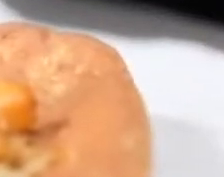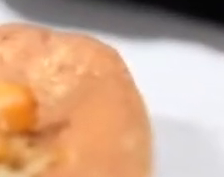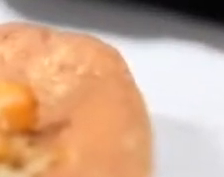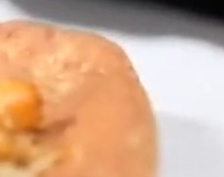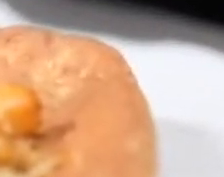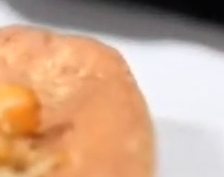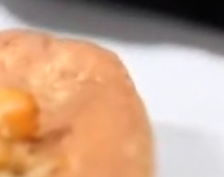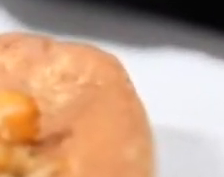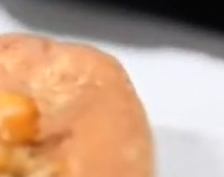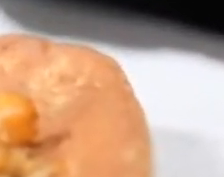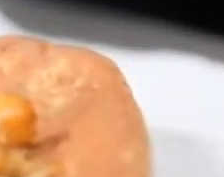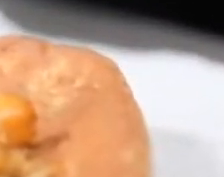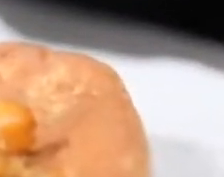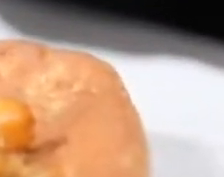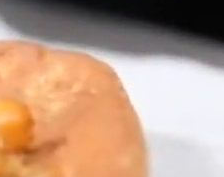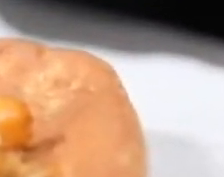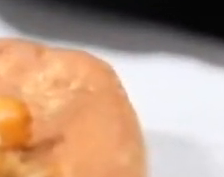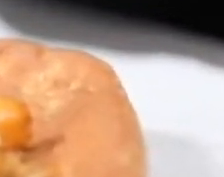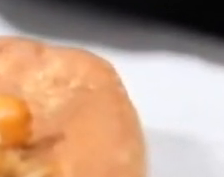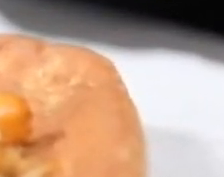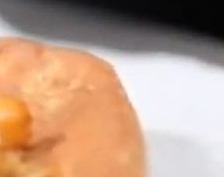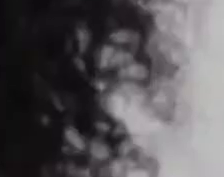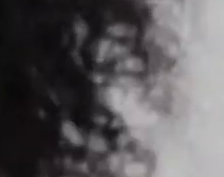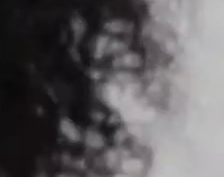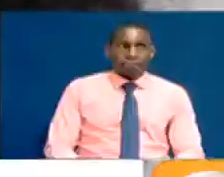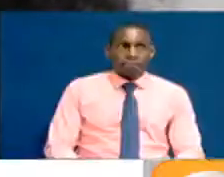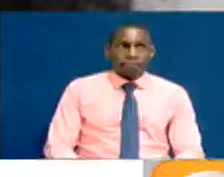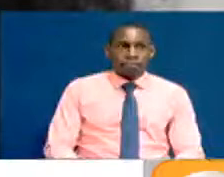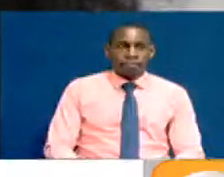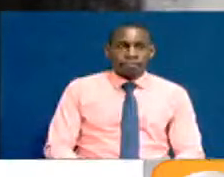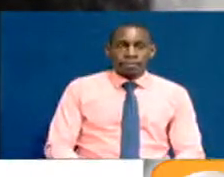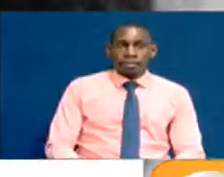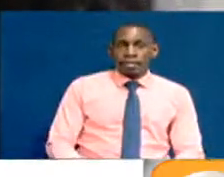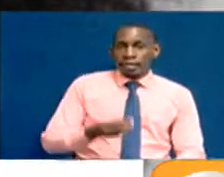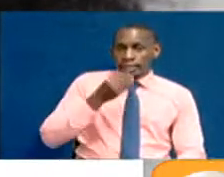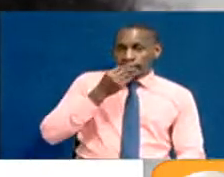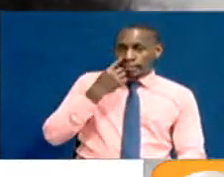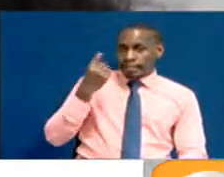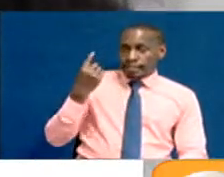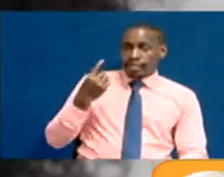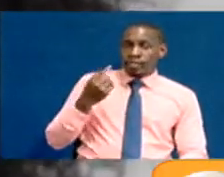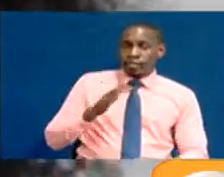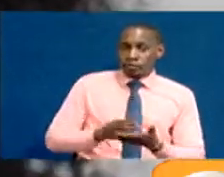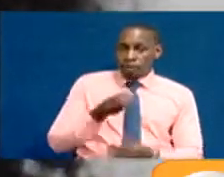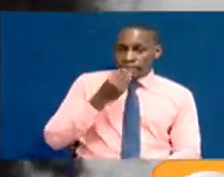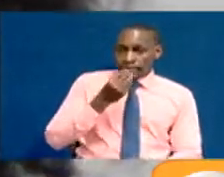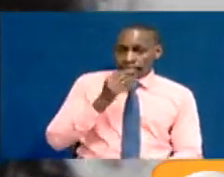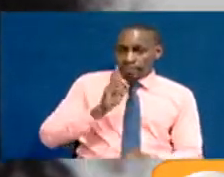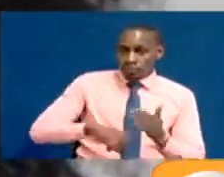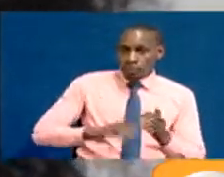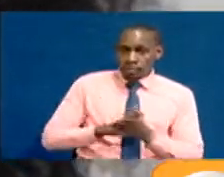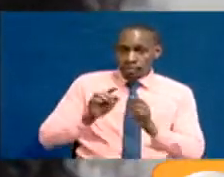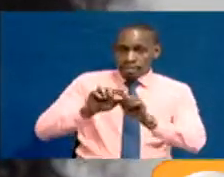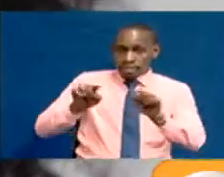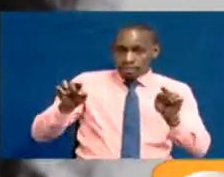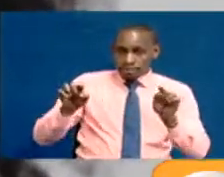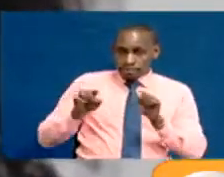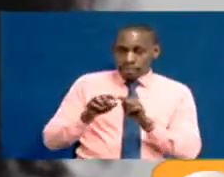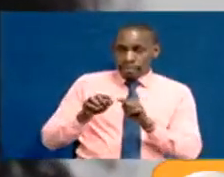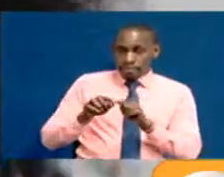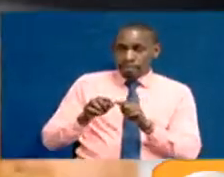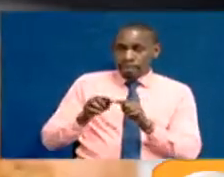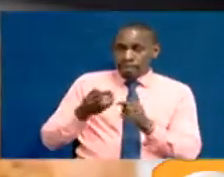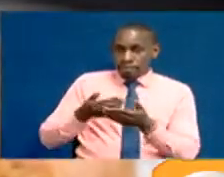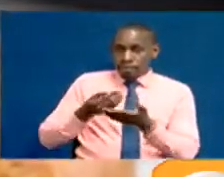Cheryl Mboya has just had rice and beef for lunch. What she is happily chewing here is the plate on which she had